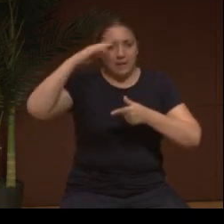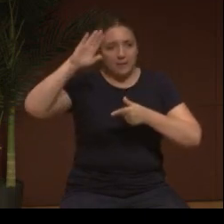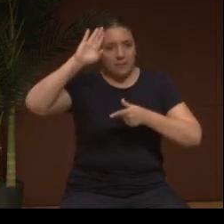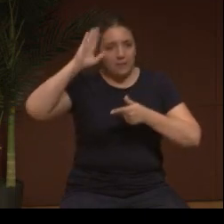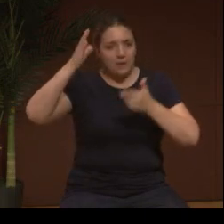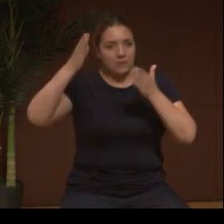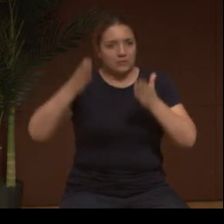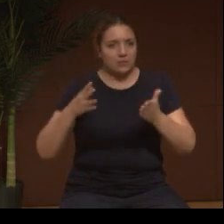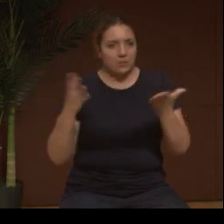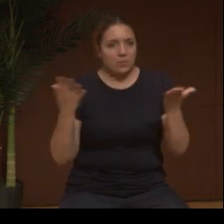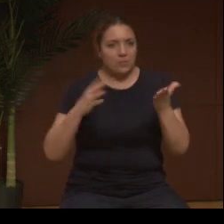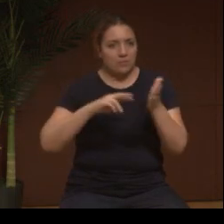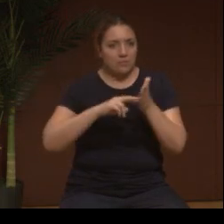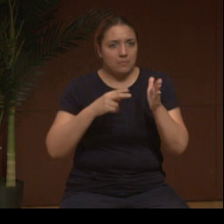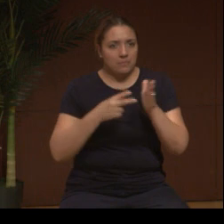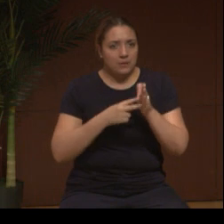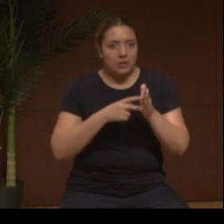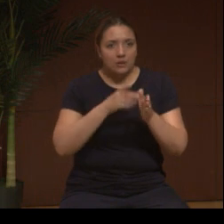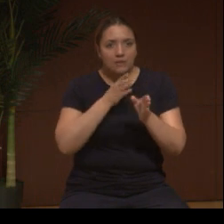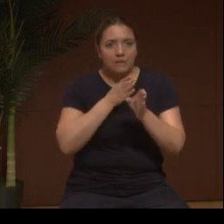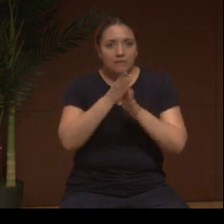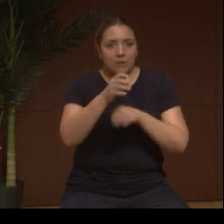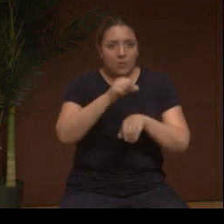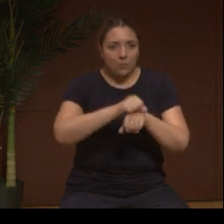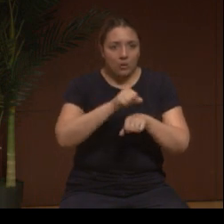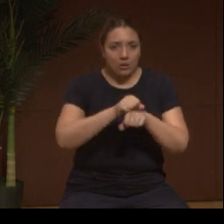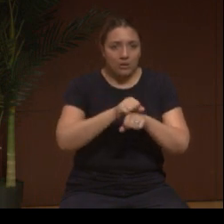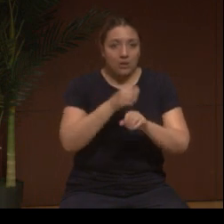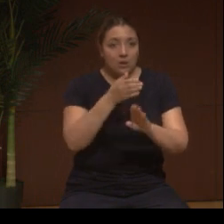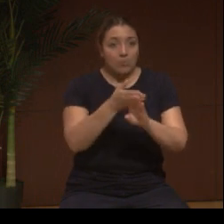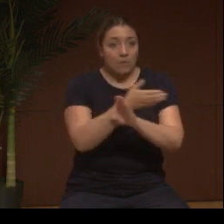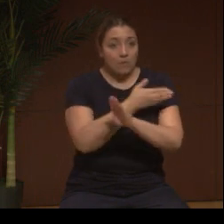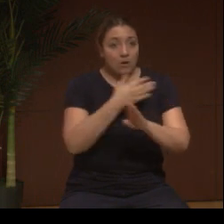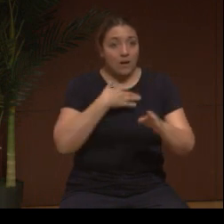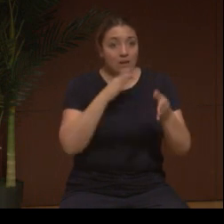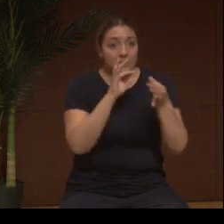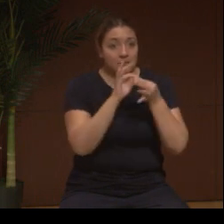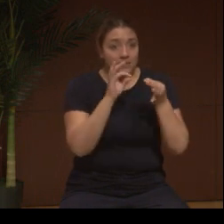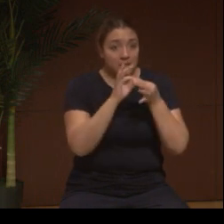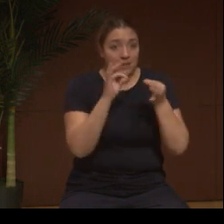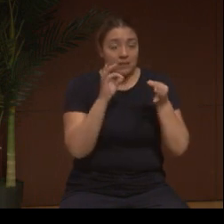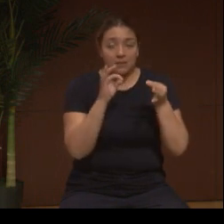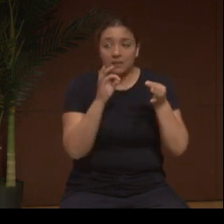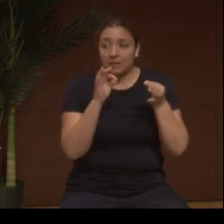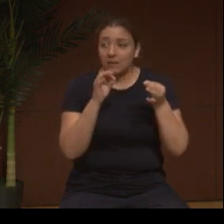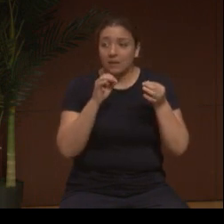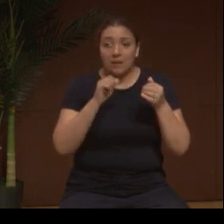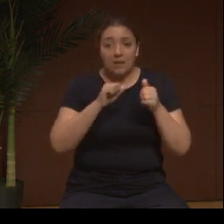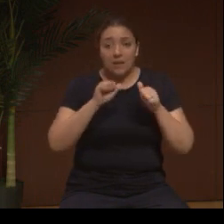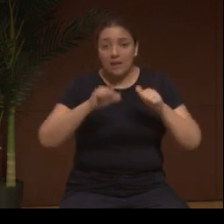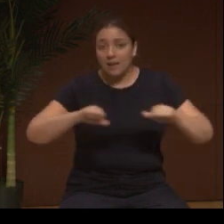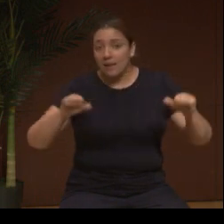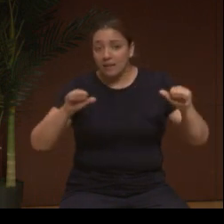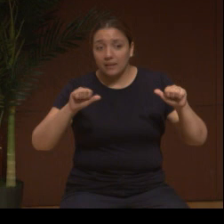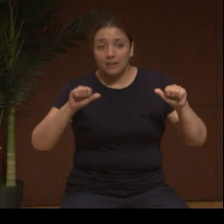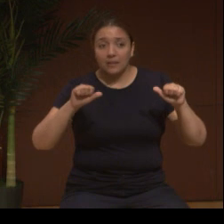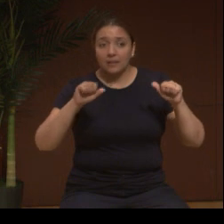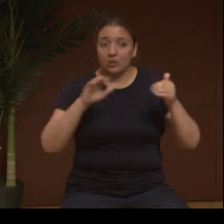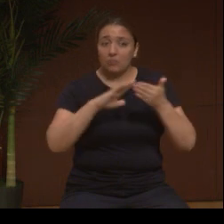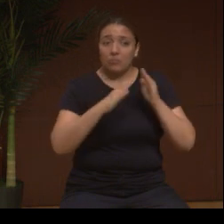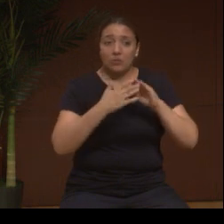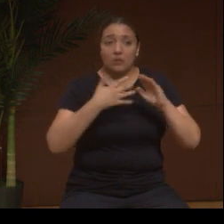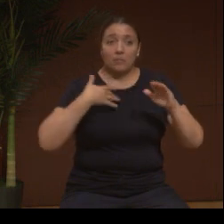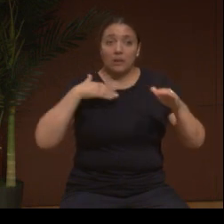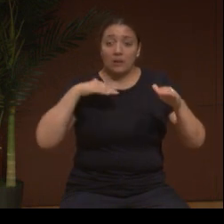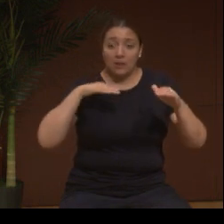of field work. Okay. Before I set foot in any community, in any other country, even in the